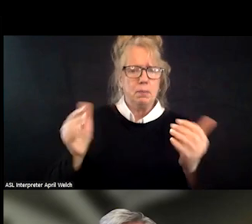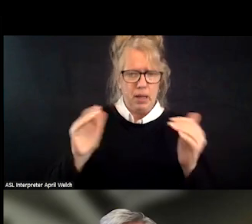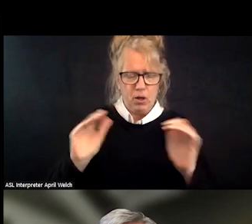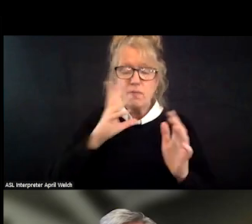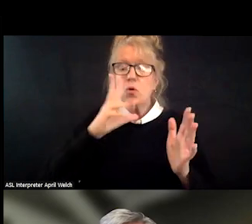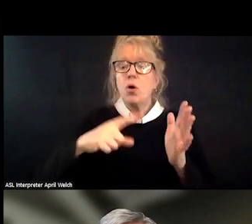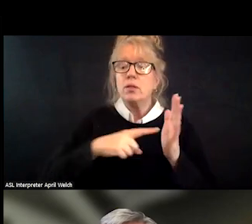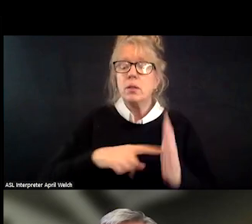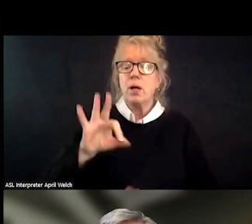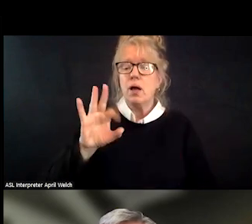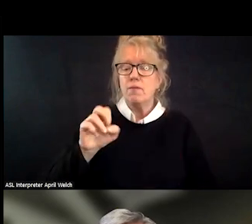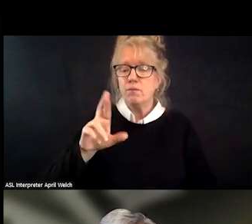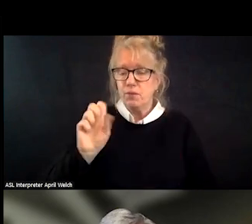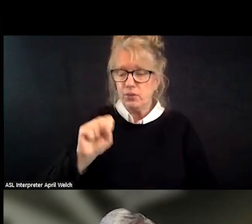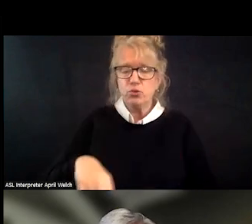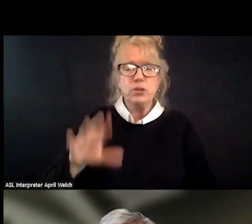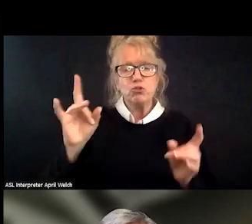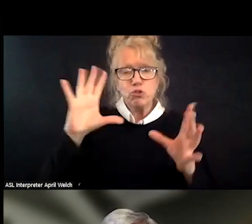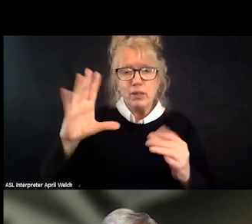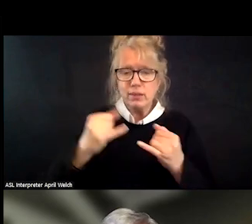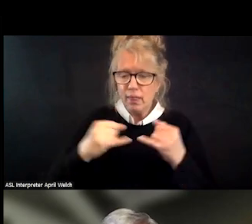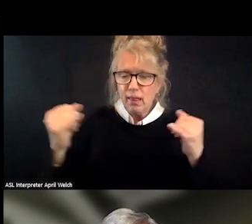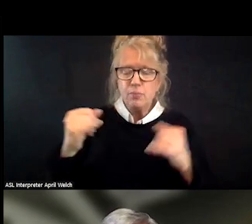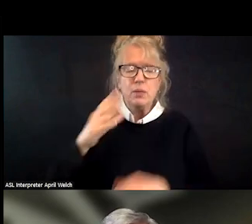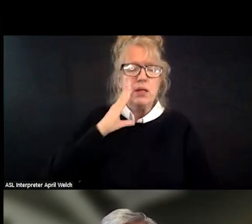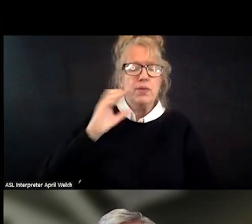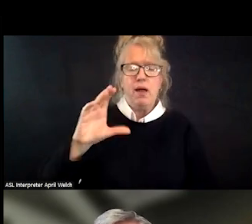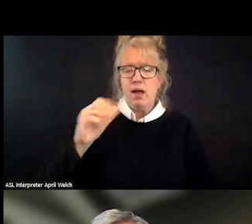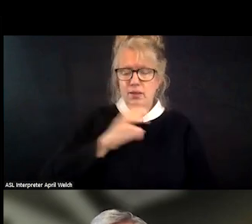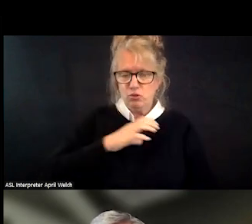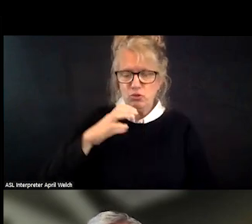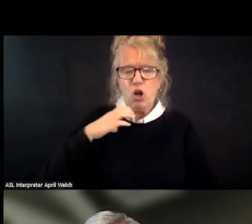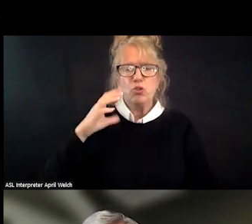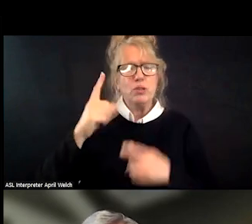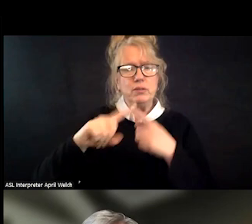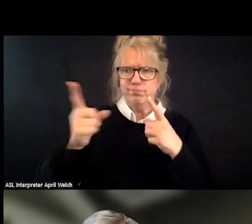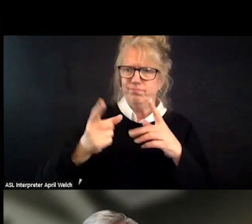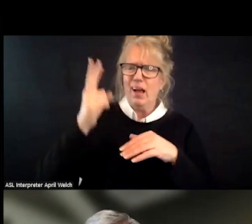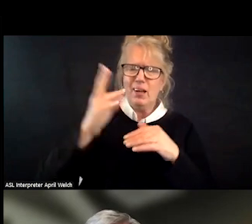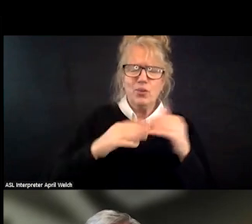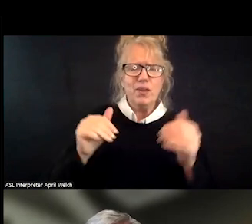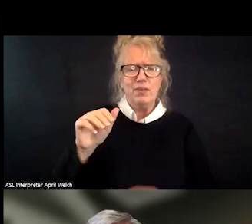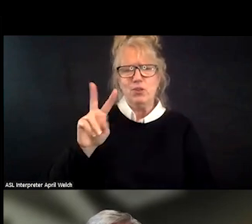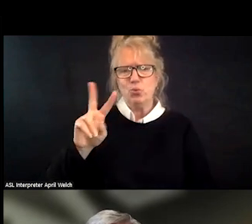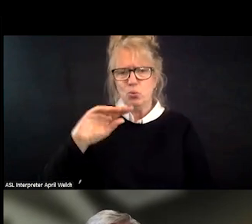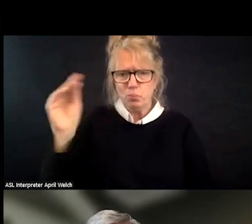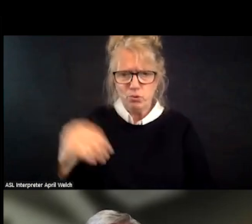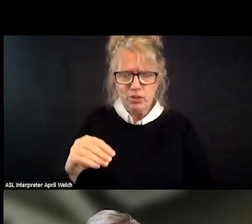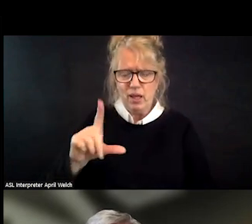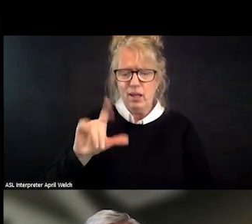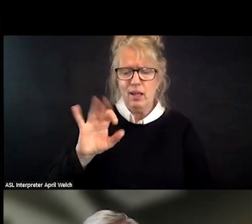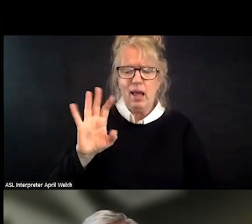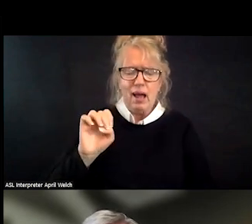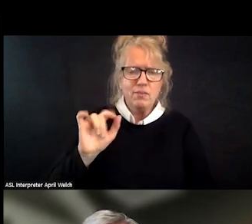Veterans Crisis Line reports this data routinely to Congress. They are higher than the less than 2%. The Lifeline,